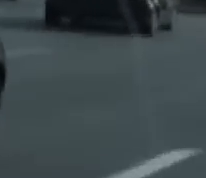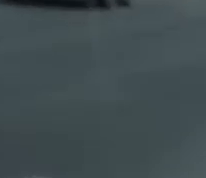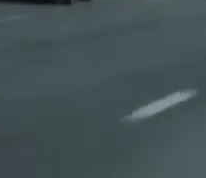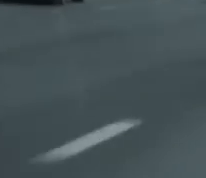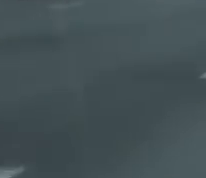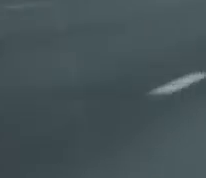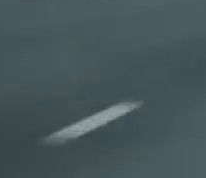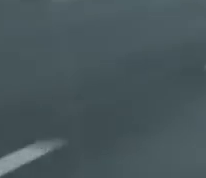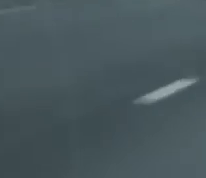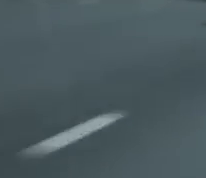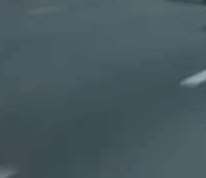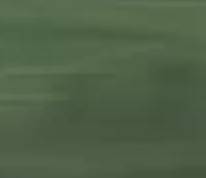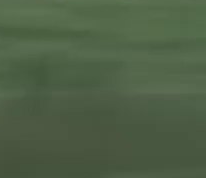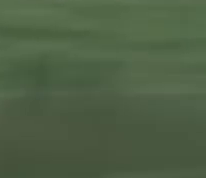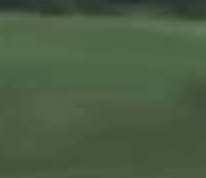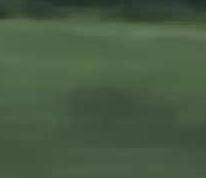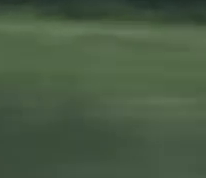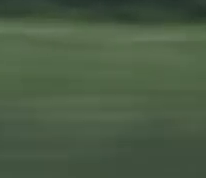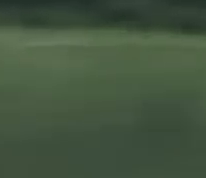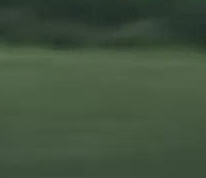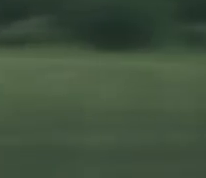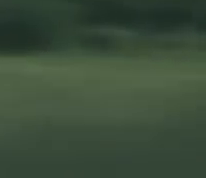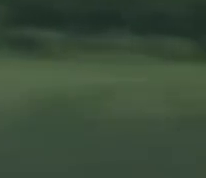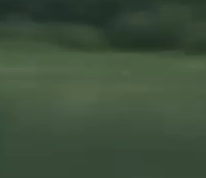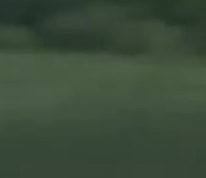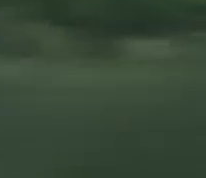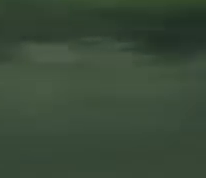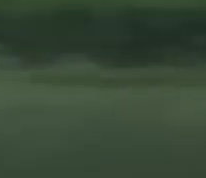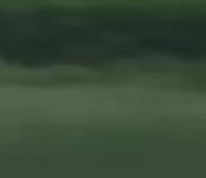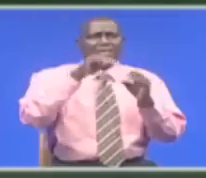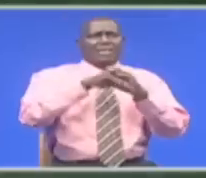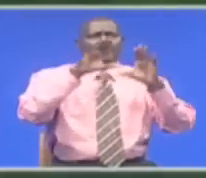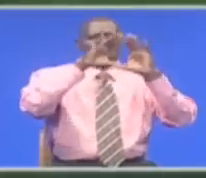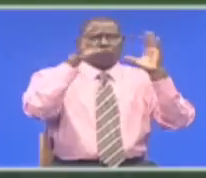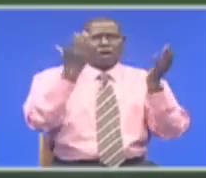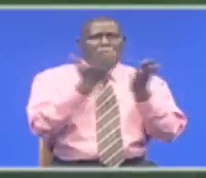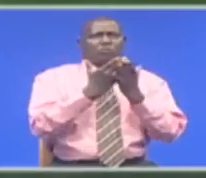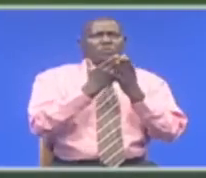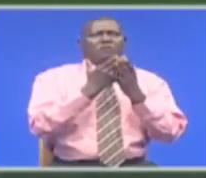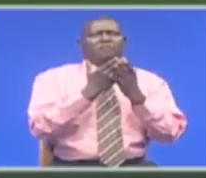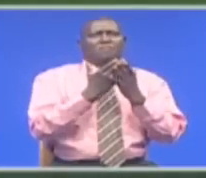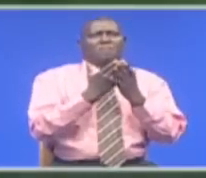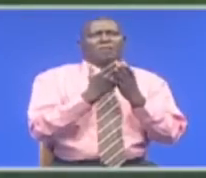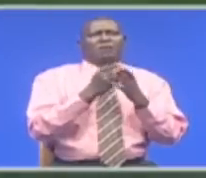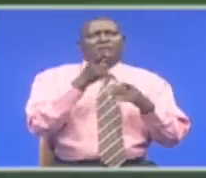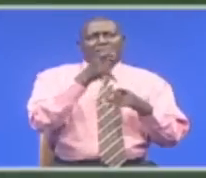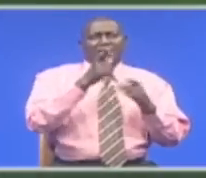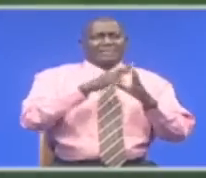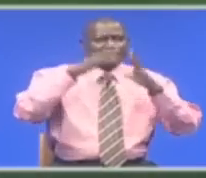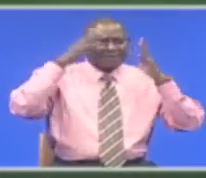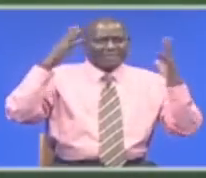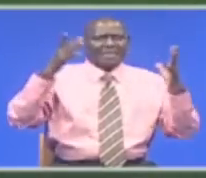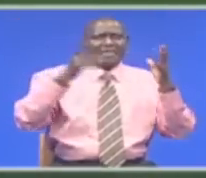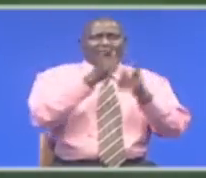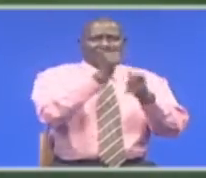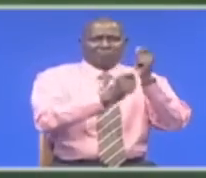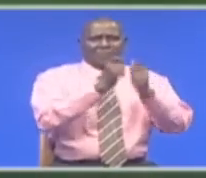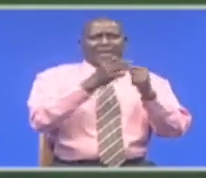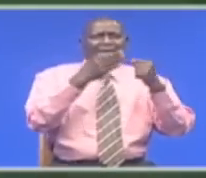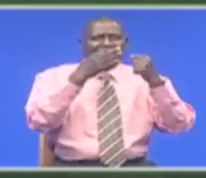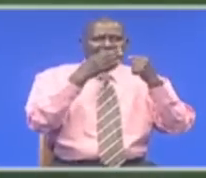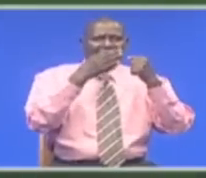highly mechanized systems in the world, making the country a dairy powerhouse. So big is dairy production that it accounts for 8%